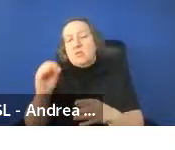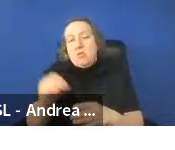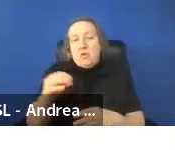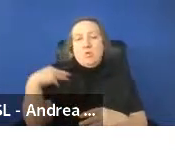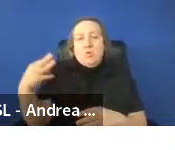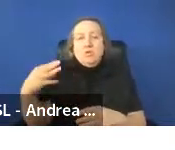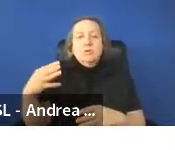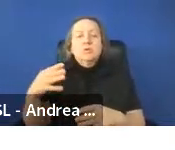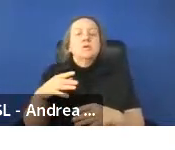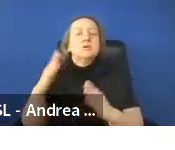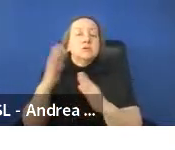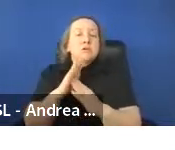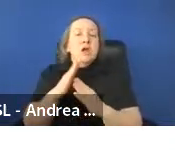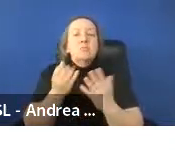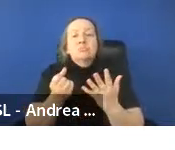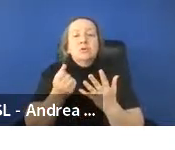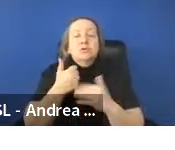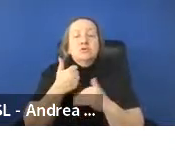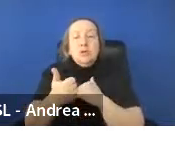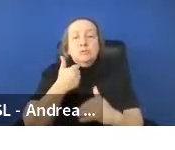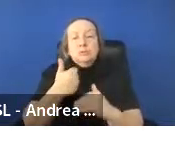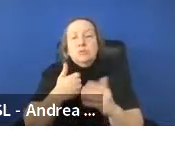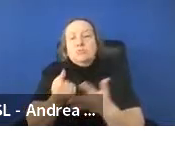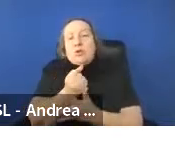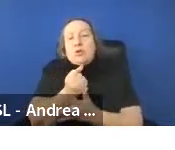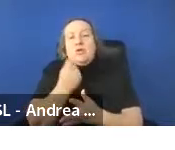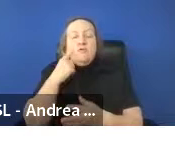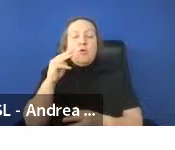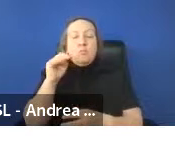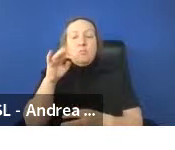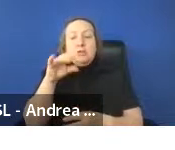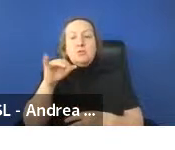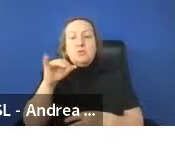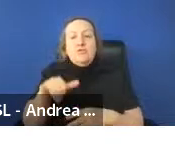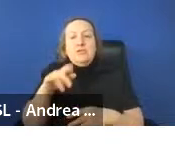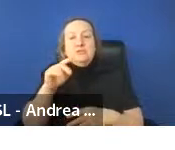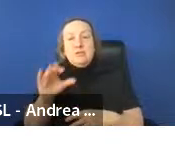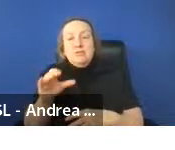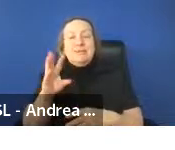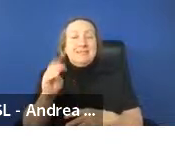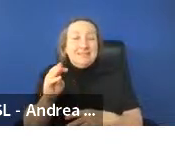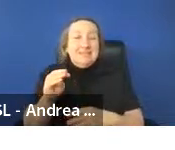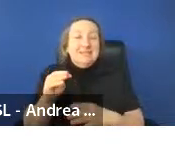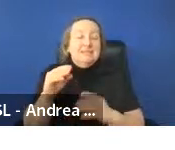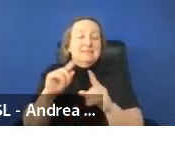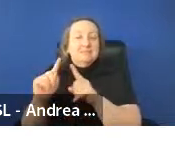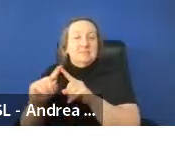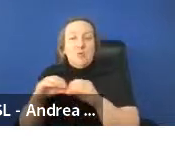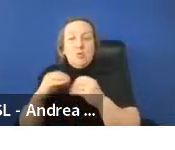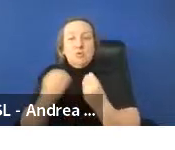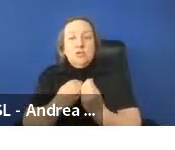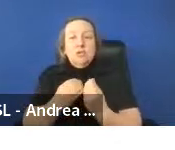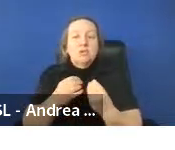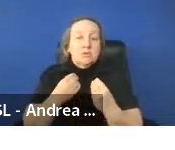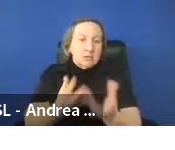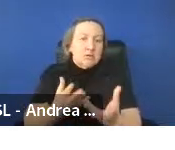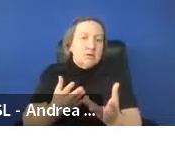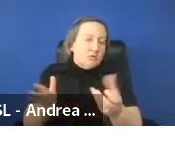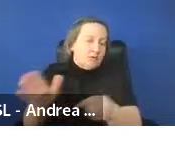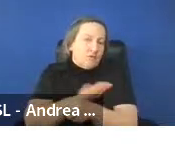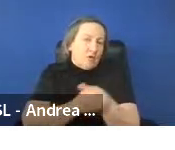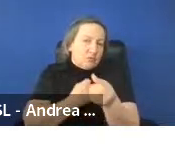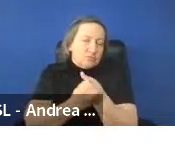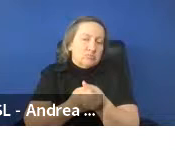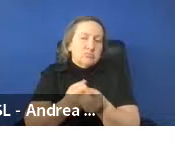top transportation priority for the metro area on this document, these 60 plus organizations offer their undivided support for the replacement of the